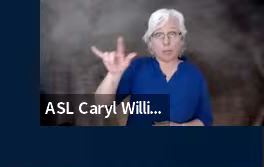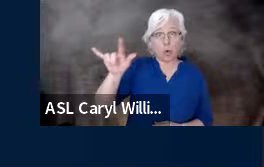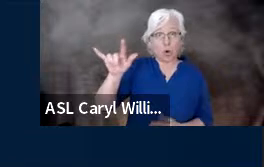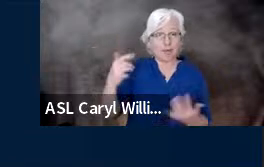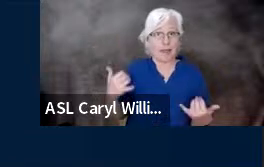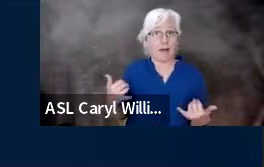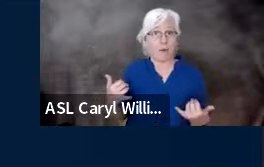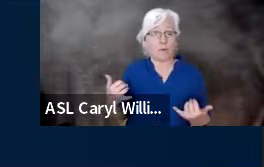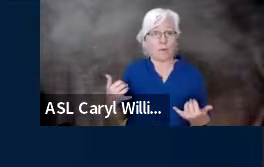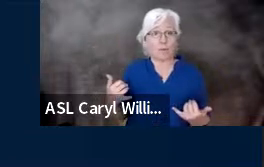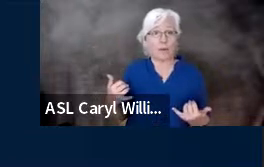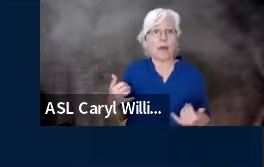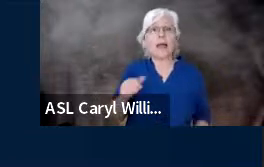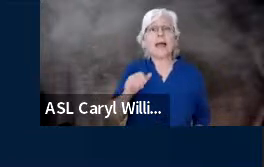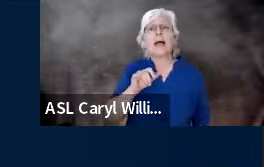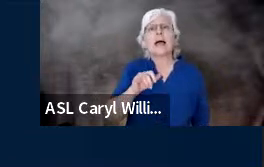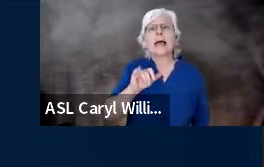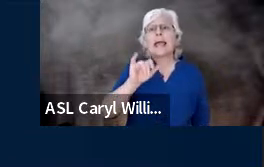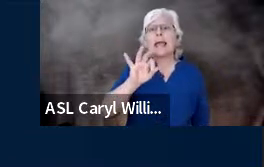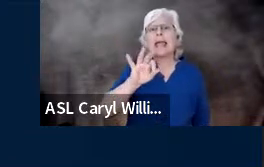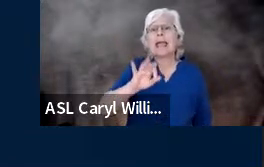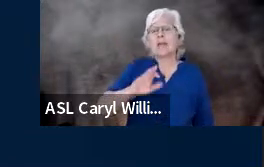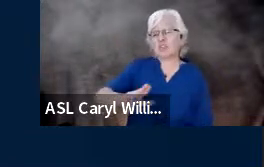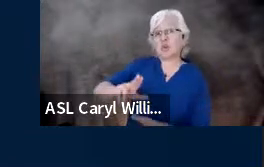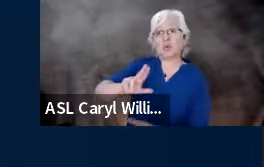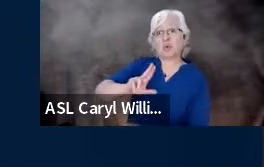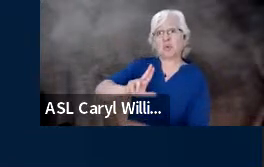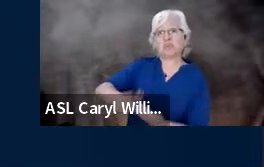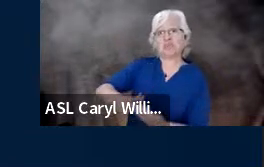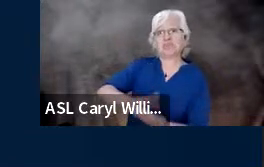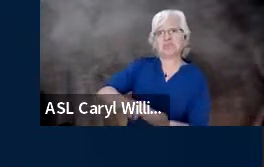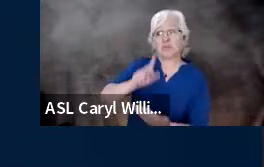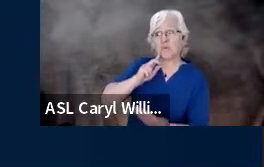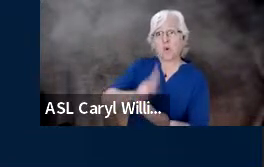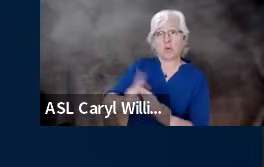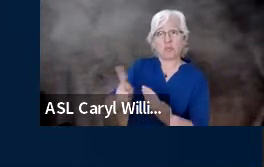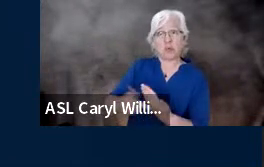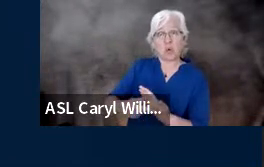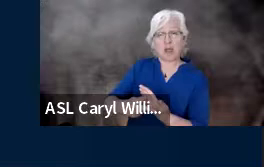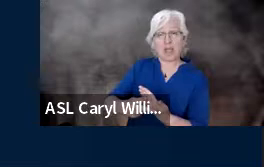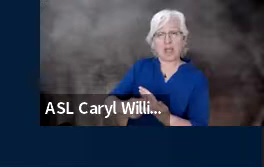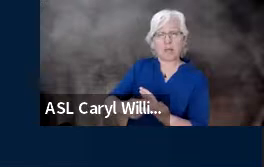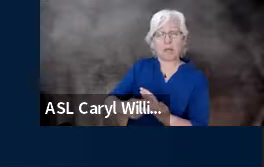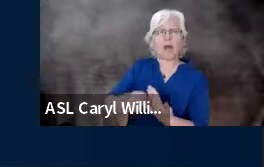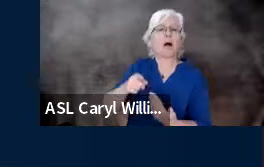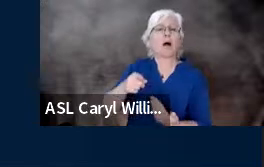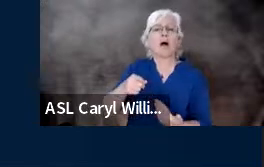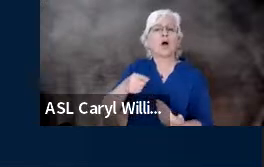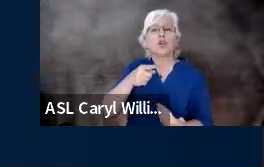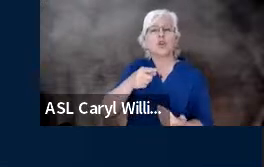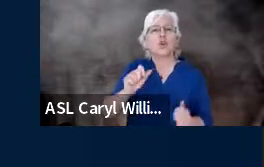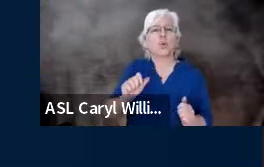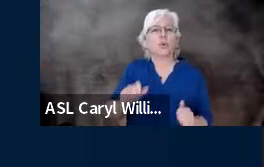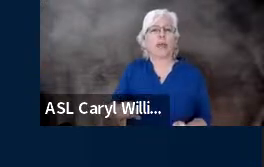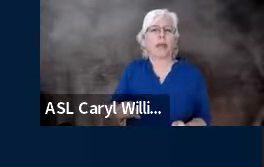If you sign up for a certain program, you may be eligible to have